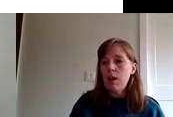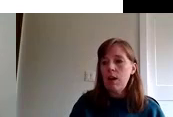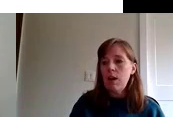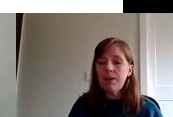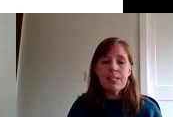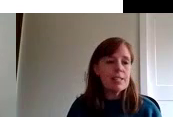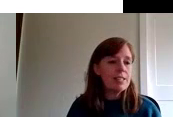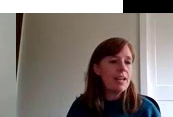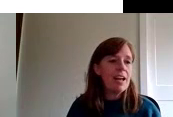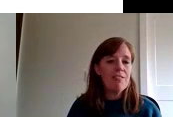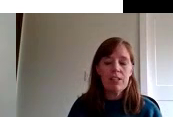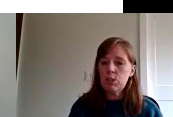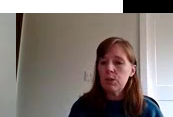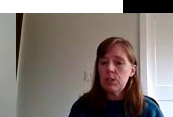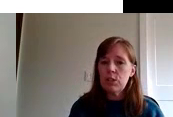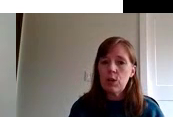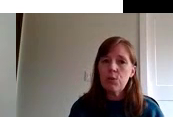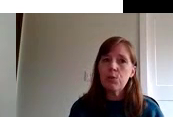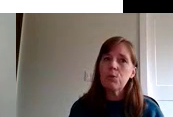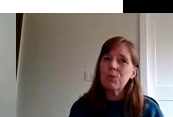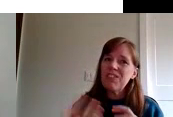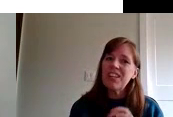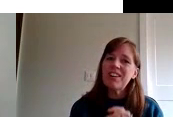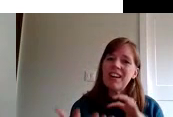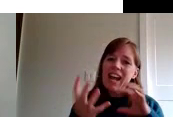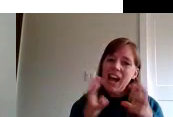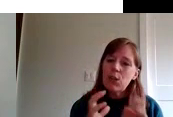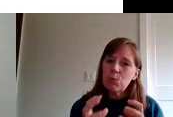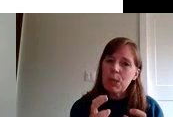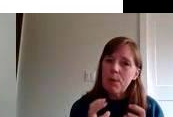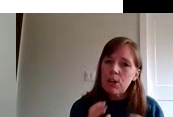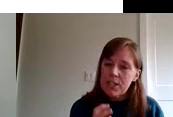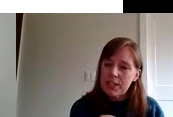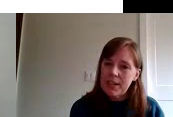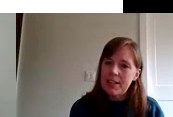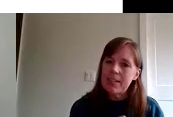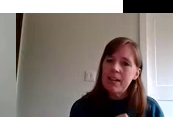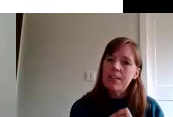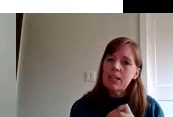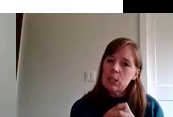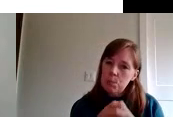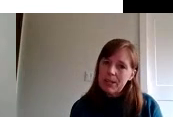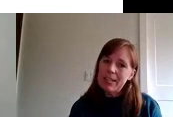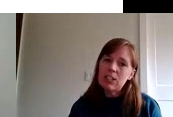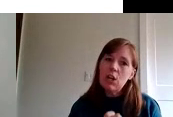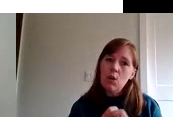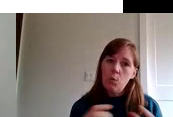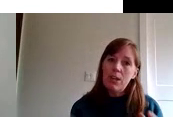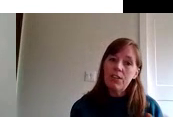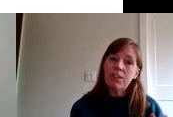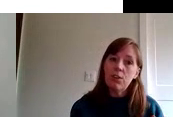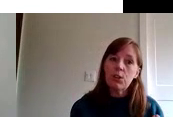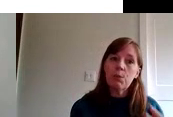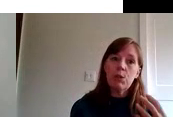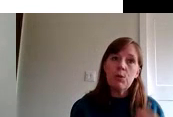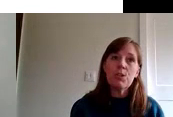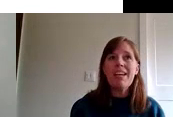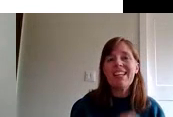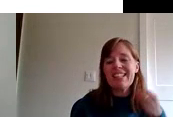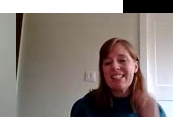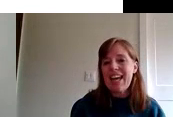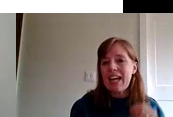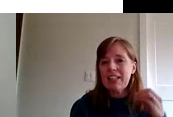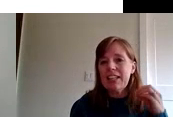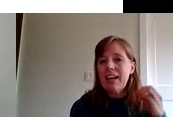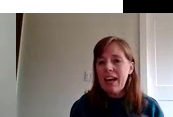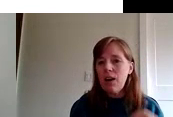all parents and staff and students to go through and really figure out how you can really personalize the experience with your computer